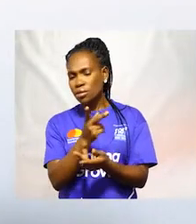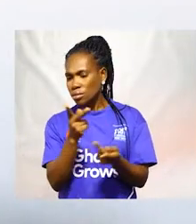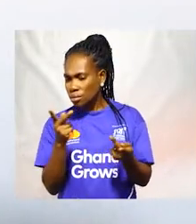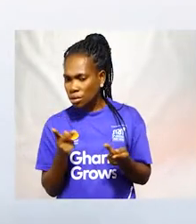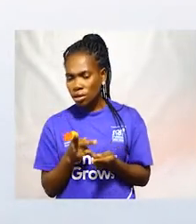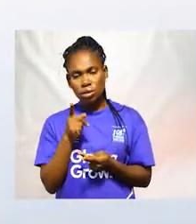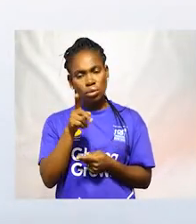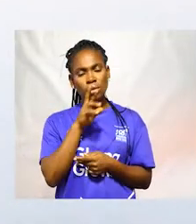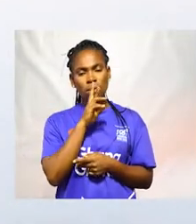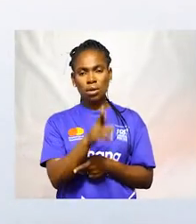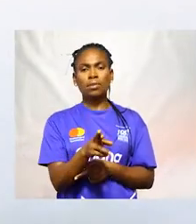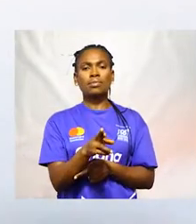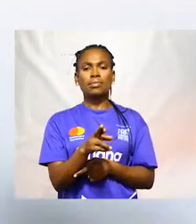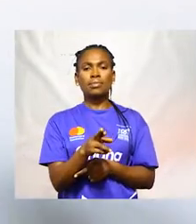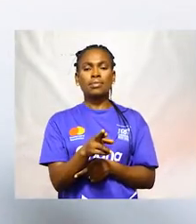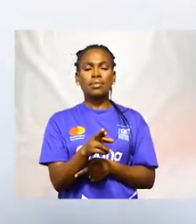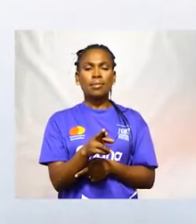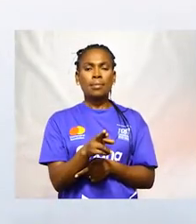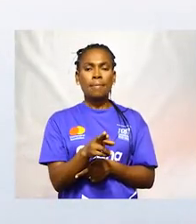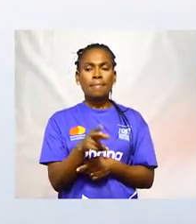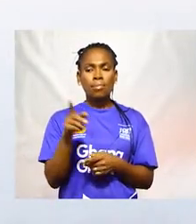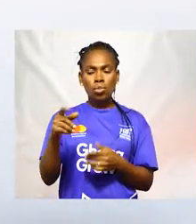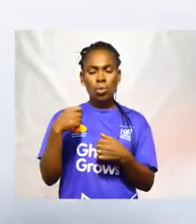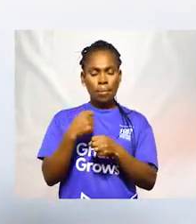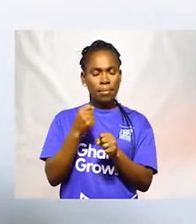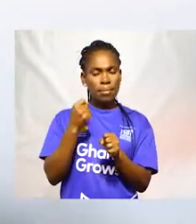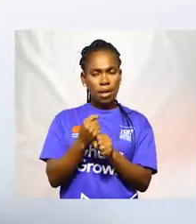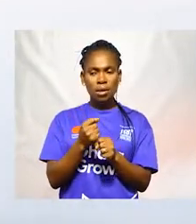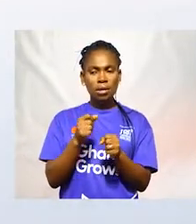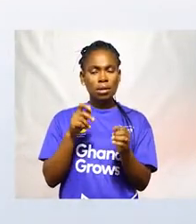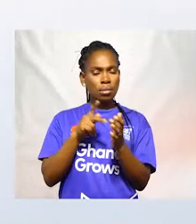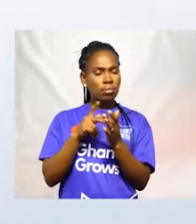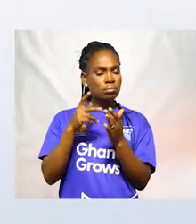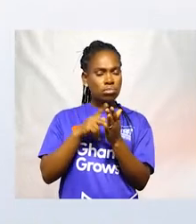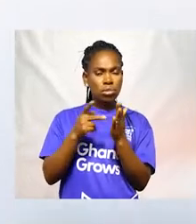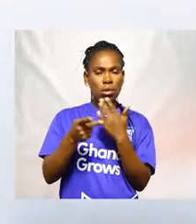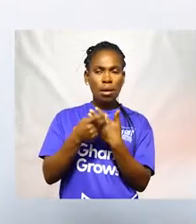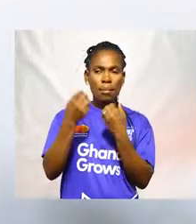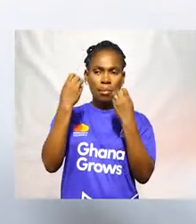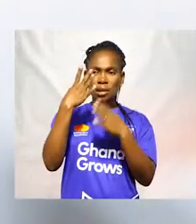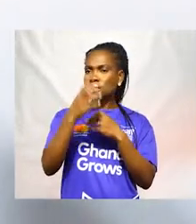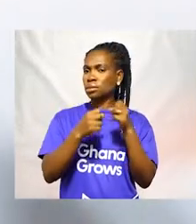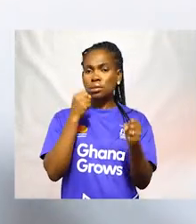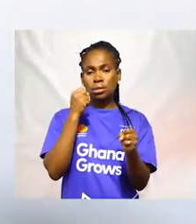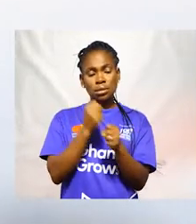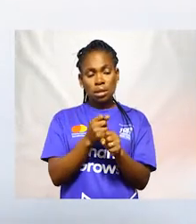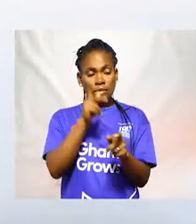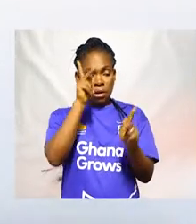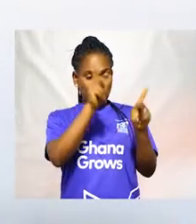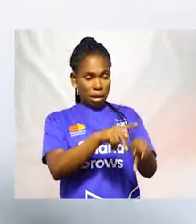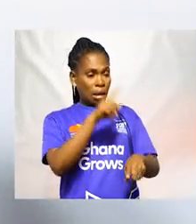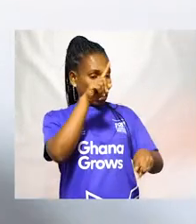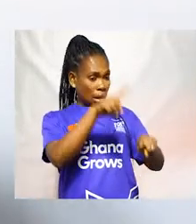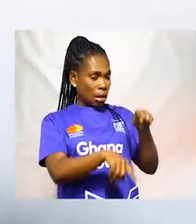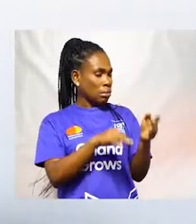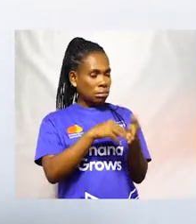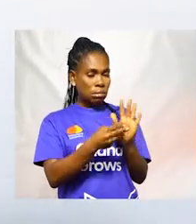much capacity in holding this program for many years. If you give it to somebody with that capacity, I don't think it